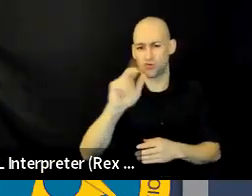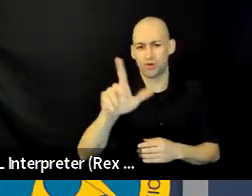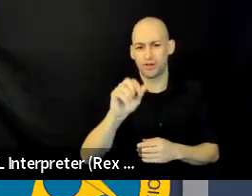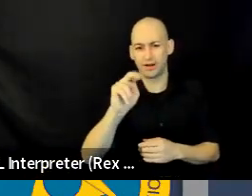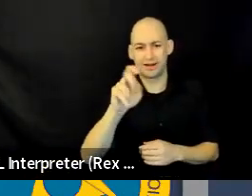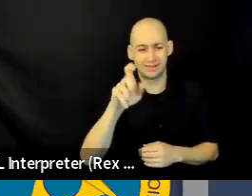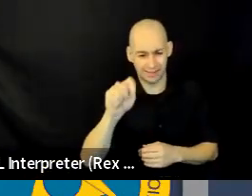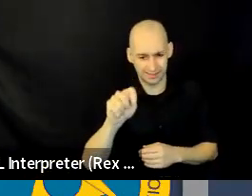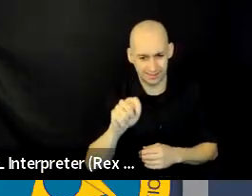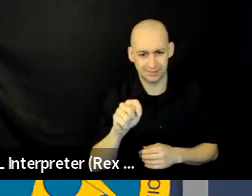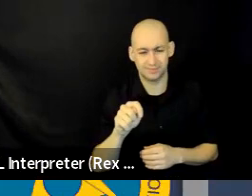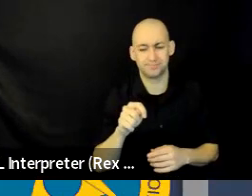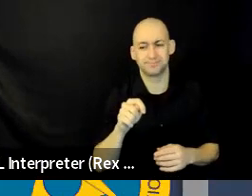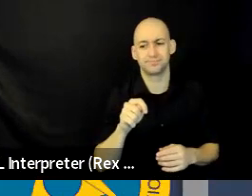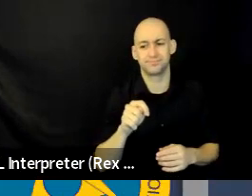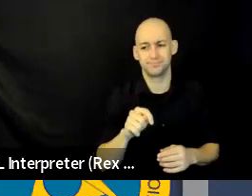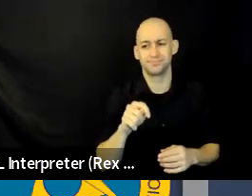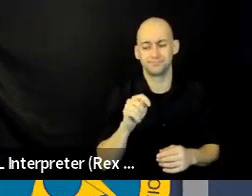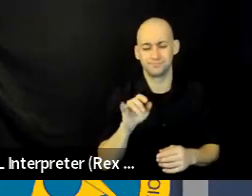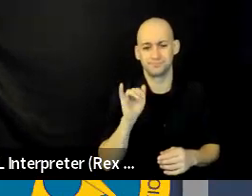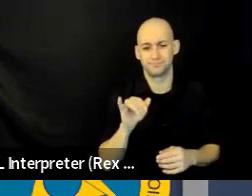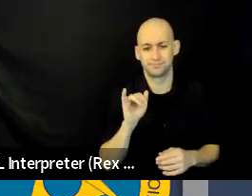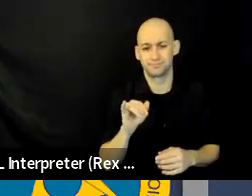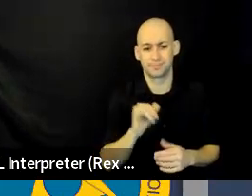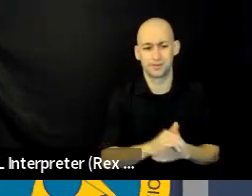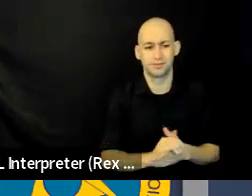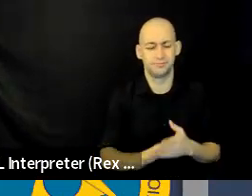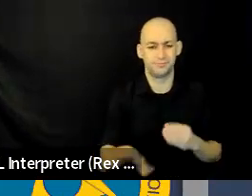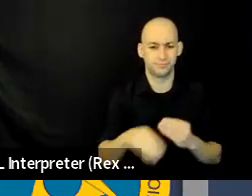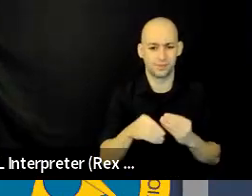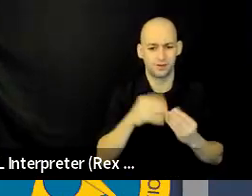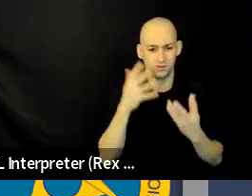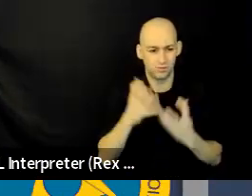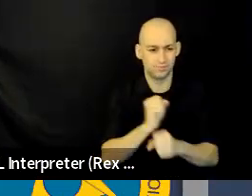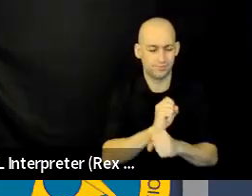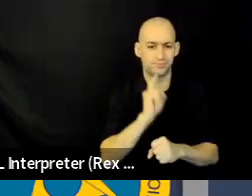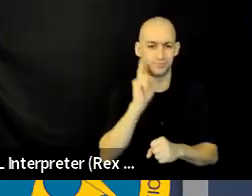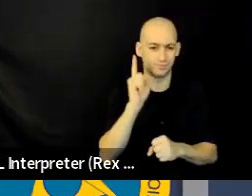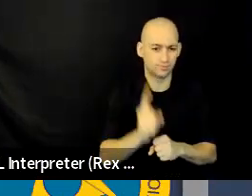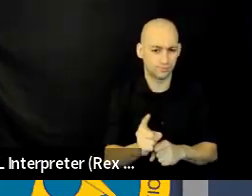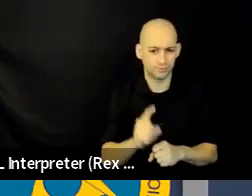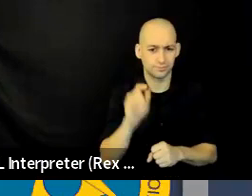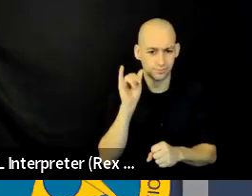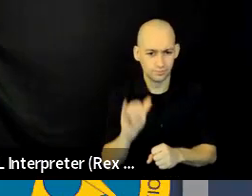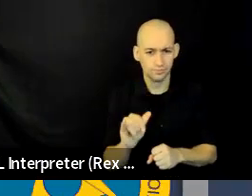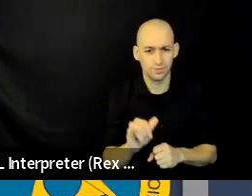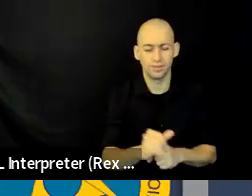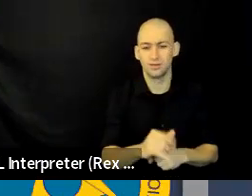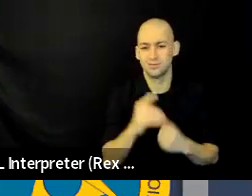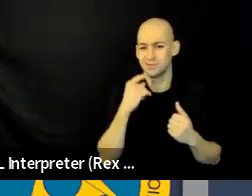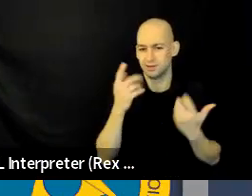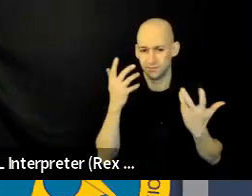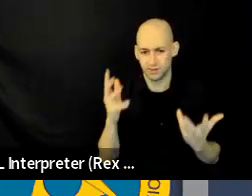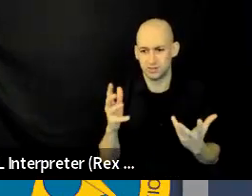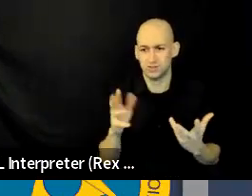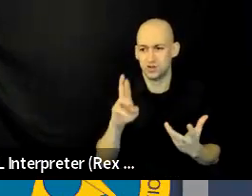that. And we also want to make sure that, it was mentioned that we have